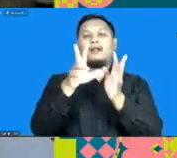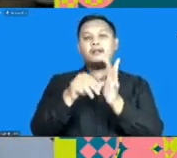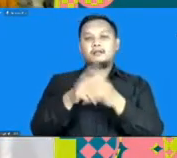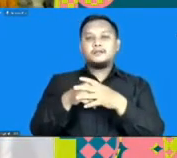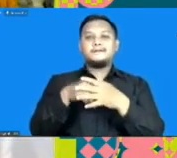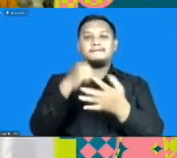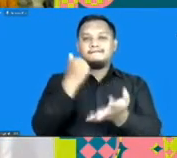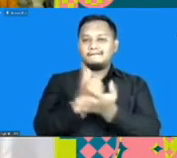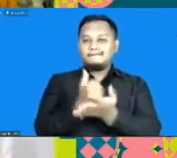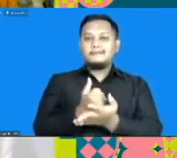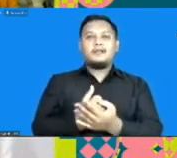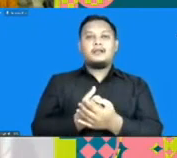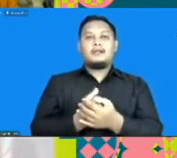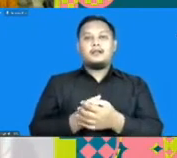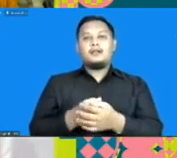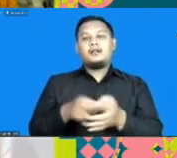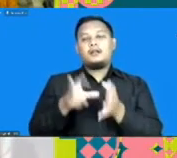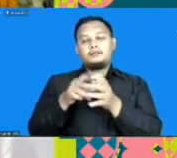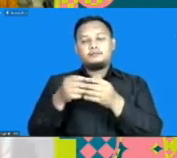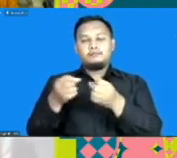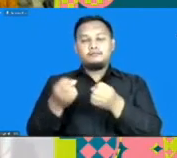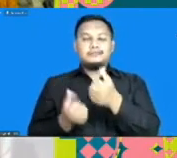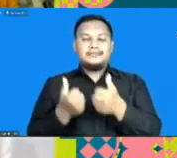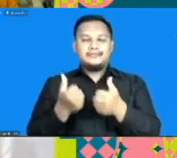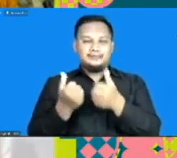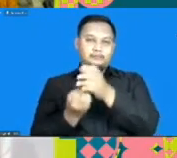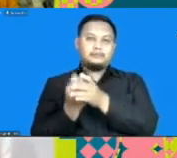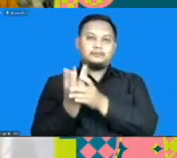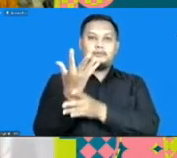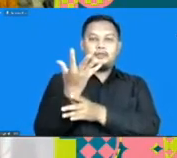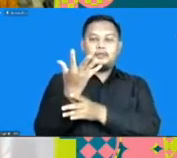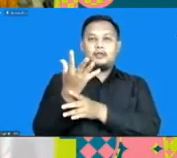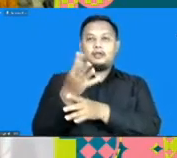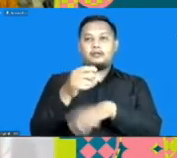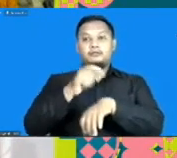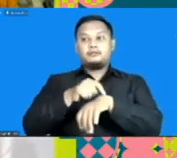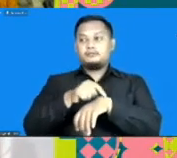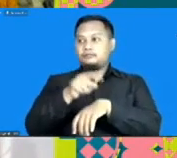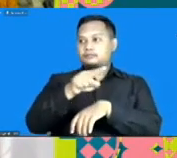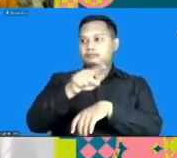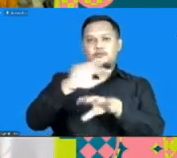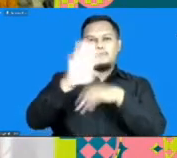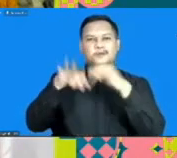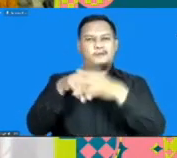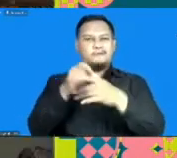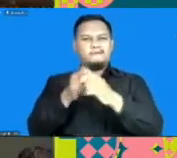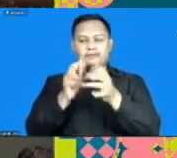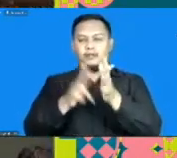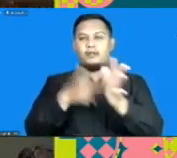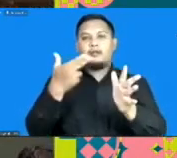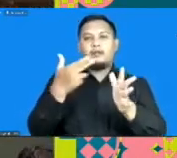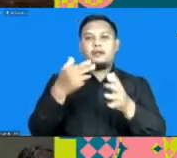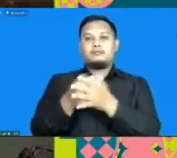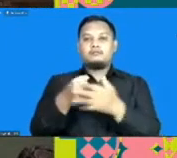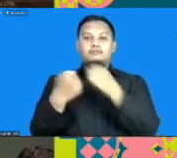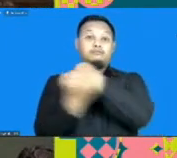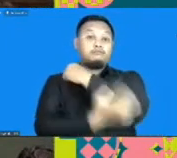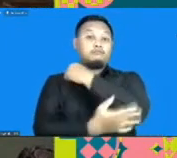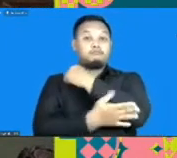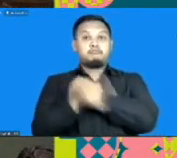When you create values, that's when your company and country will flourish. Yes. So we're going to tweet that. Yeah. Is that